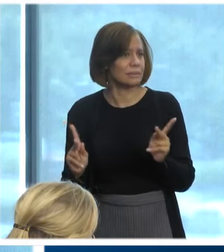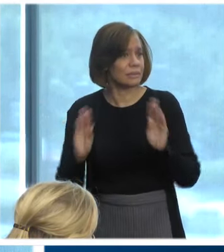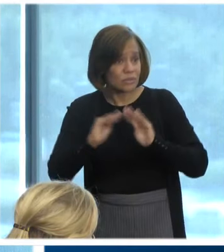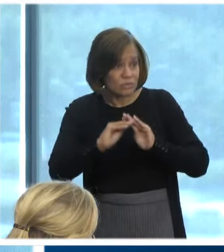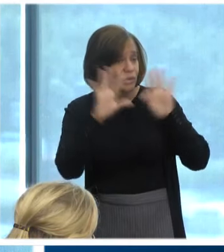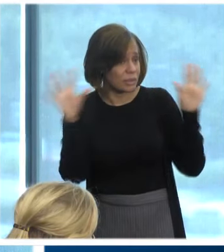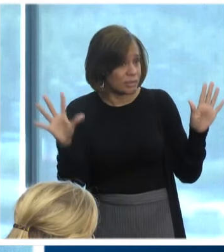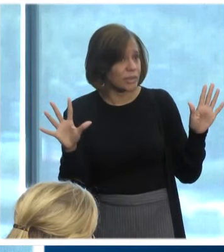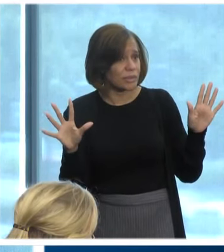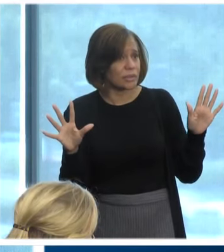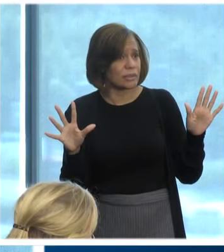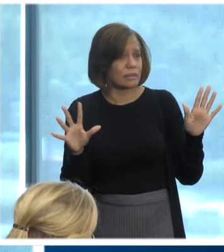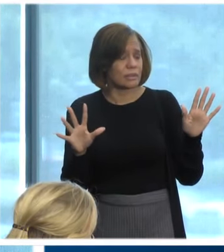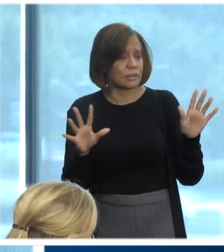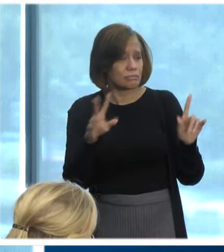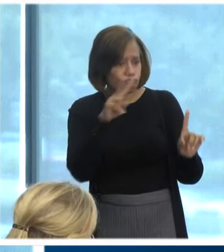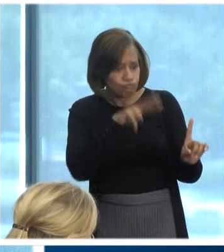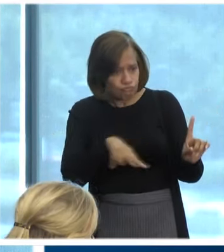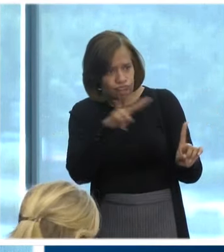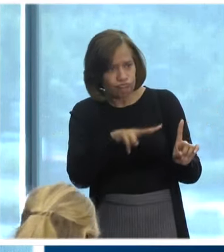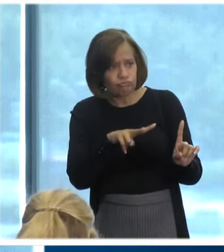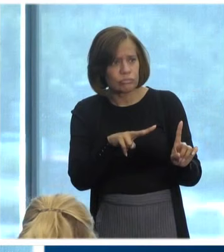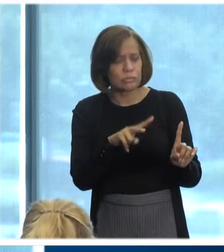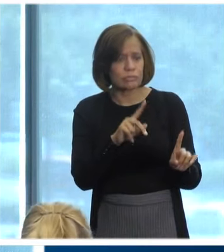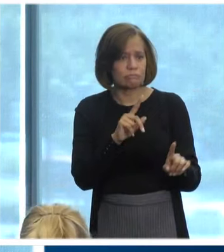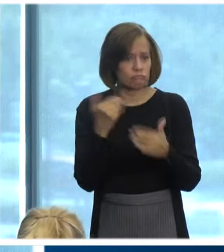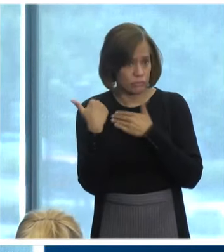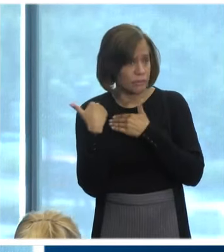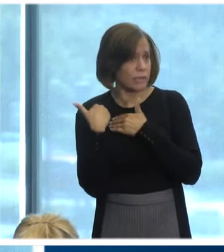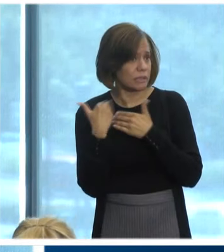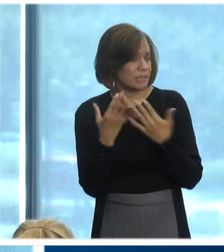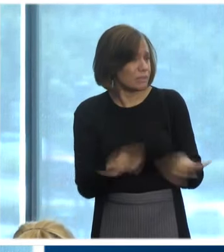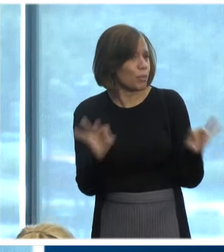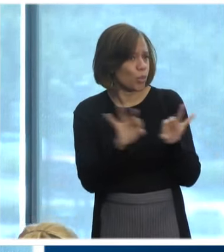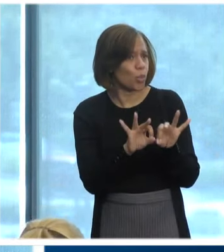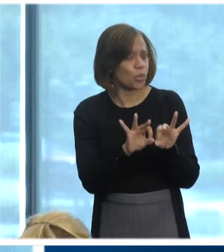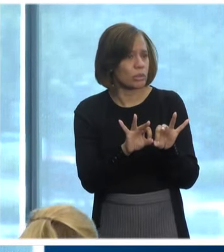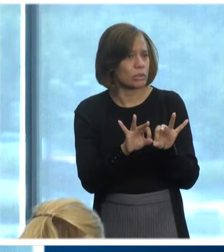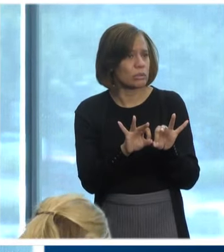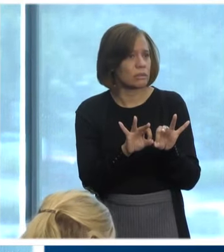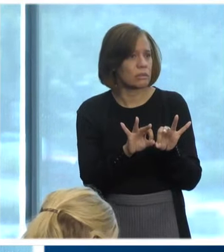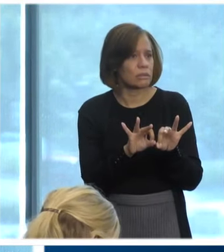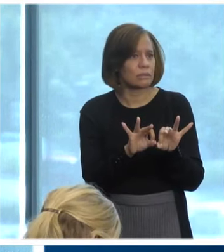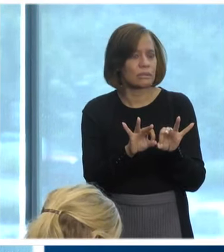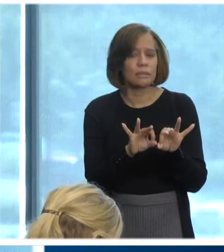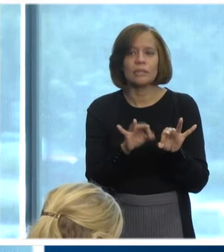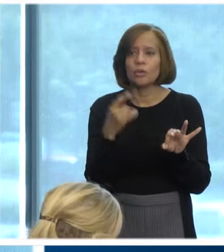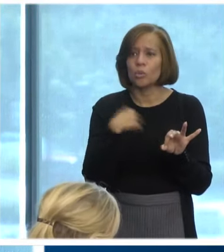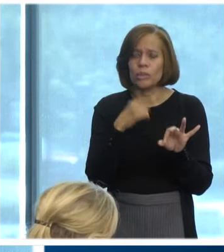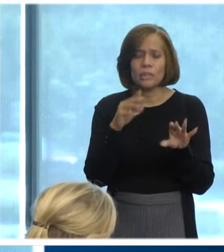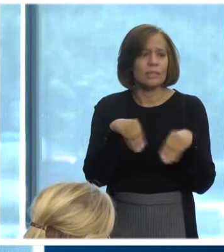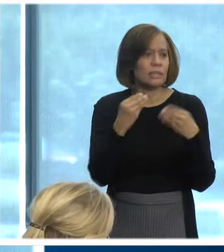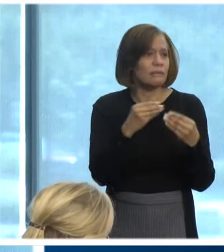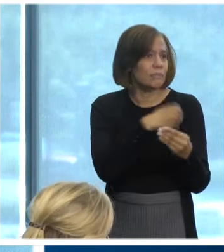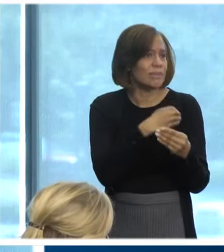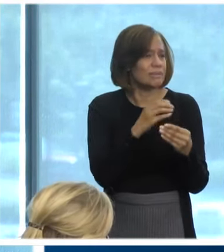Transparency, oversight, accountability. We give our officers a great deal of power.